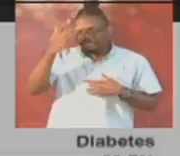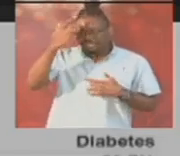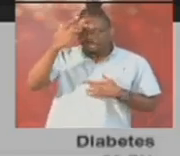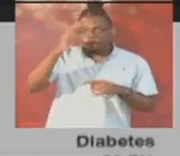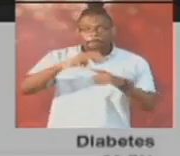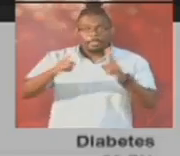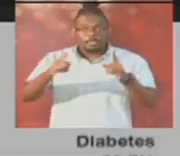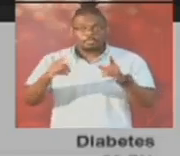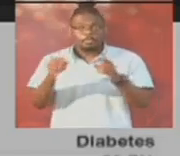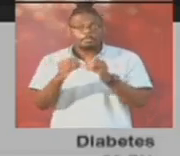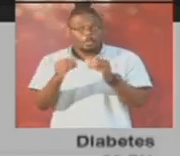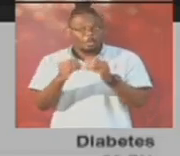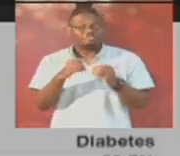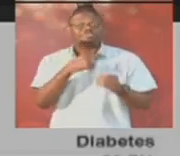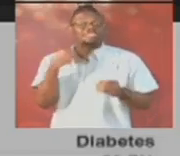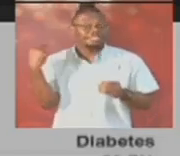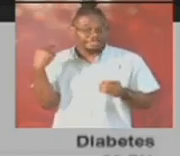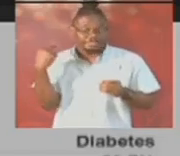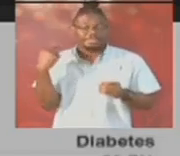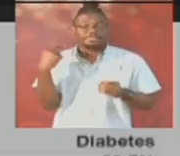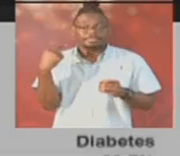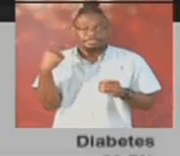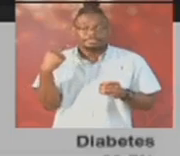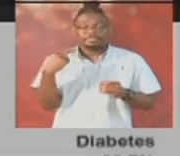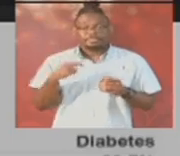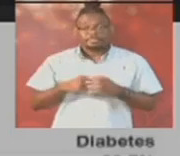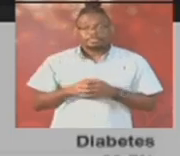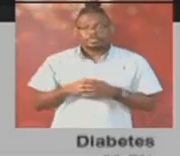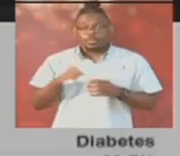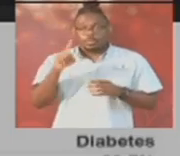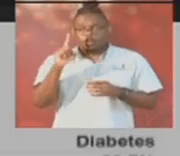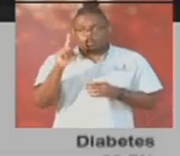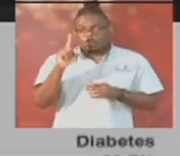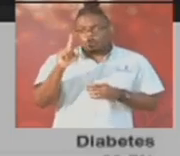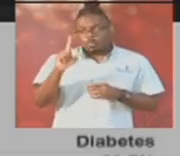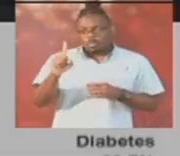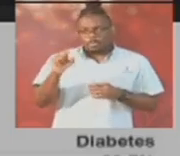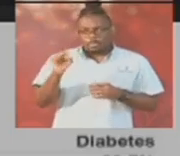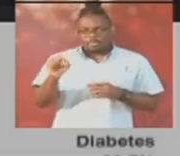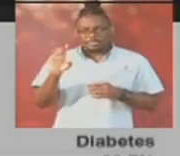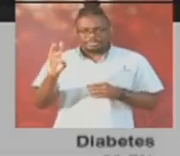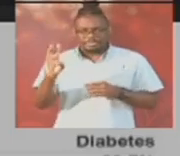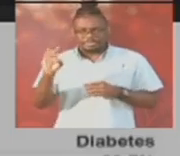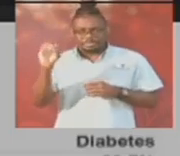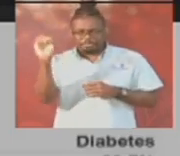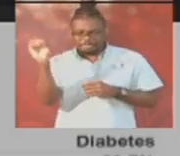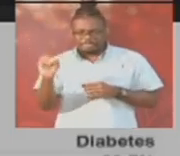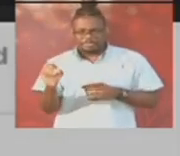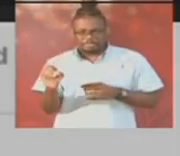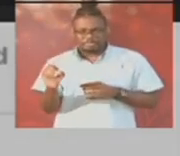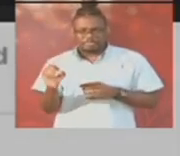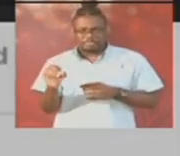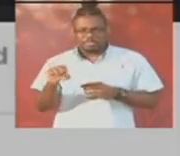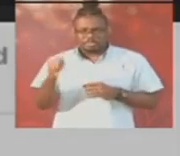you have a vulnerable population, and that number of persons infected is now at 1.6%. Next slide.